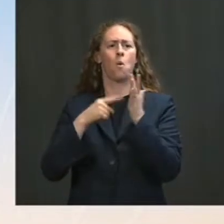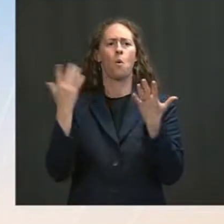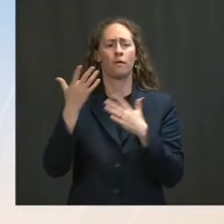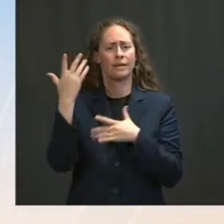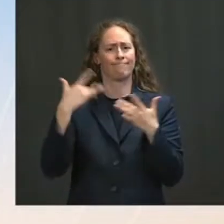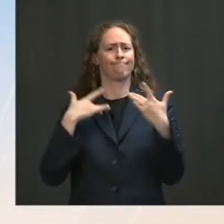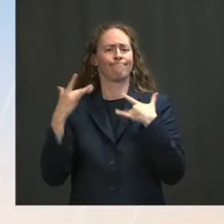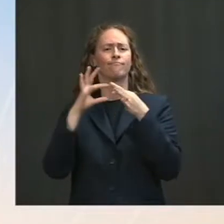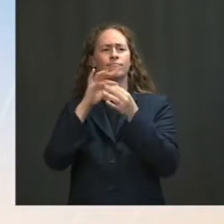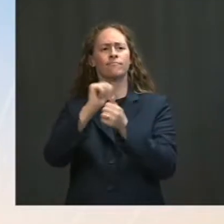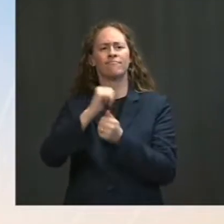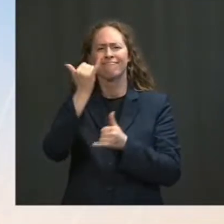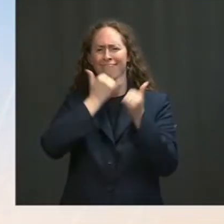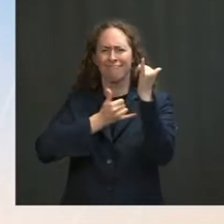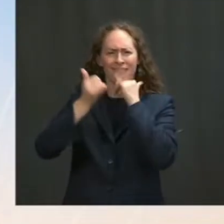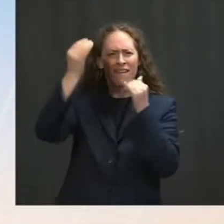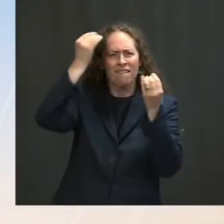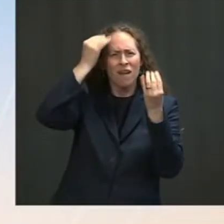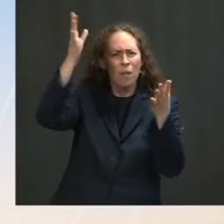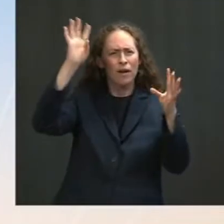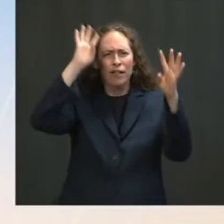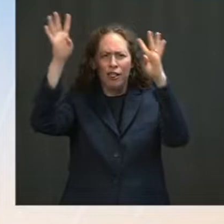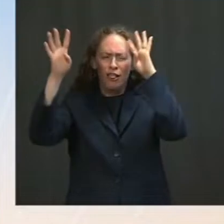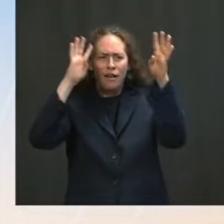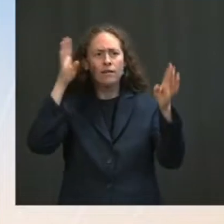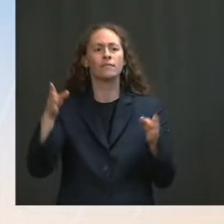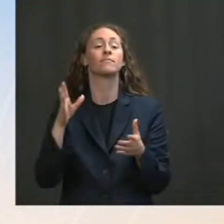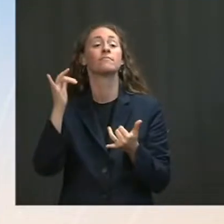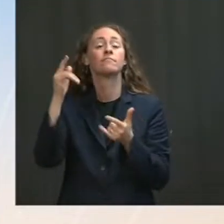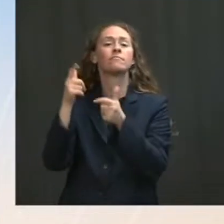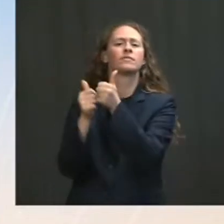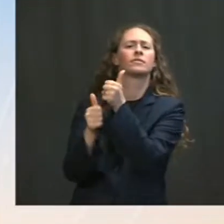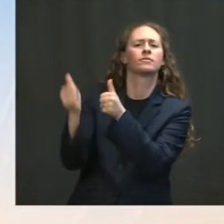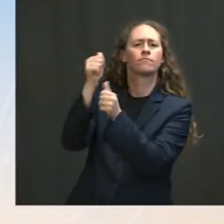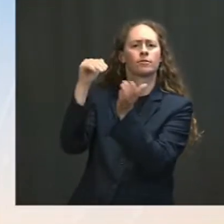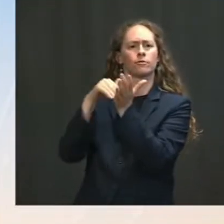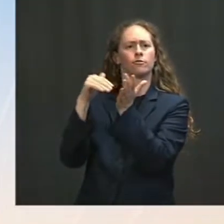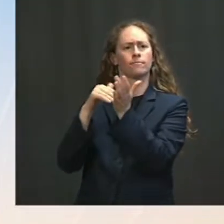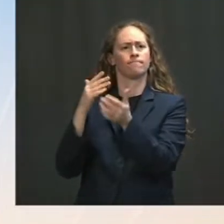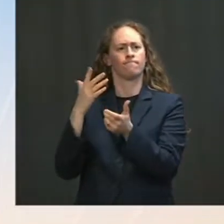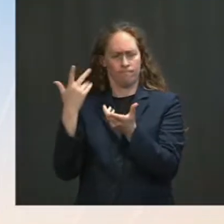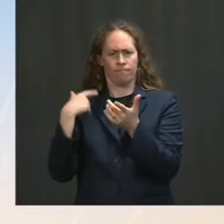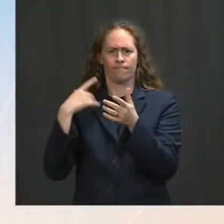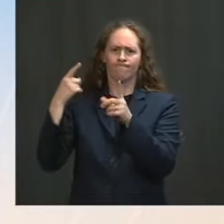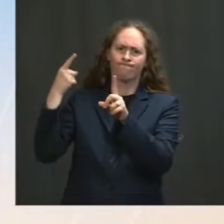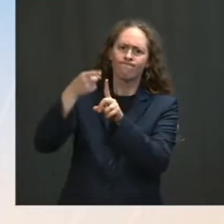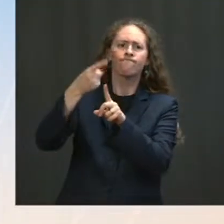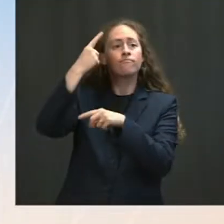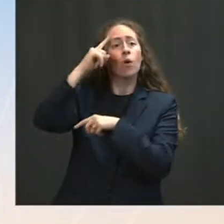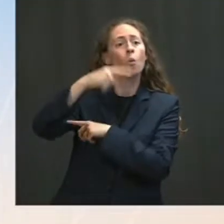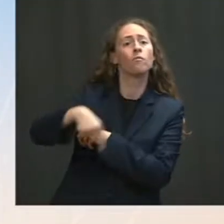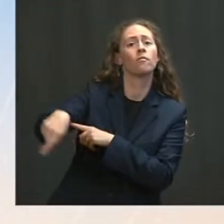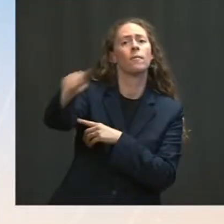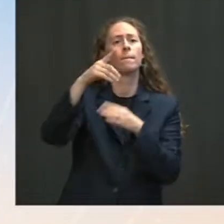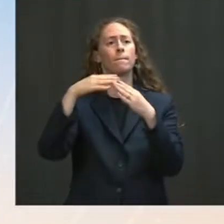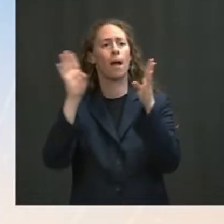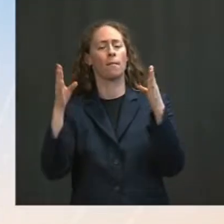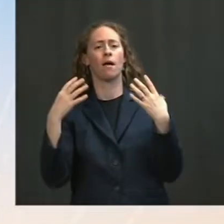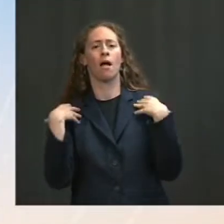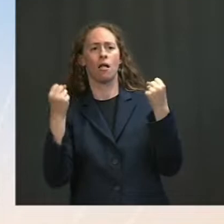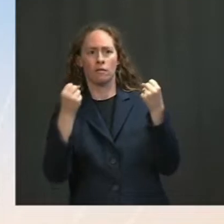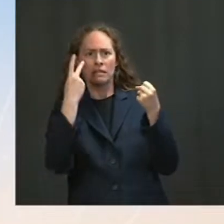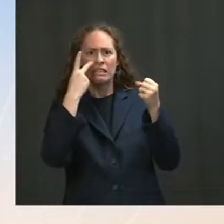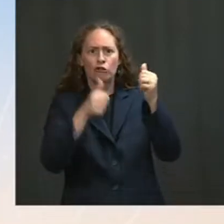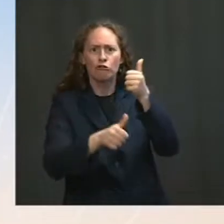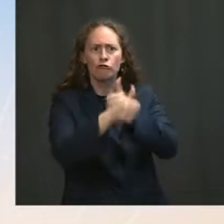General advisories are reserved for urgent public health threats. And while those threats have often been related to what we eat, drink,